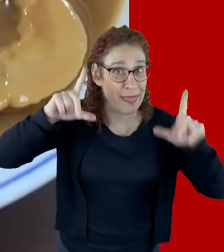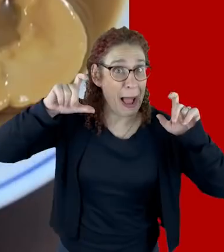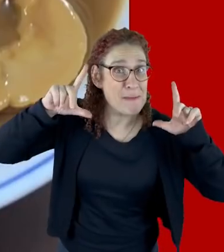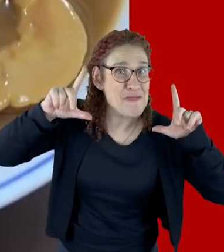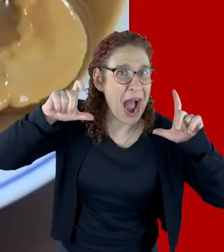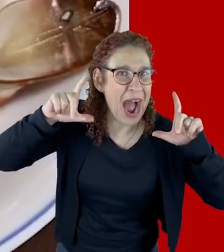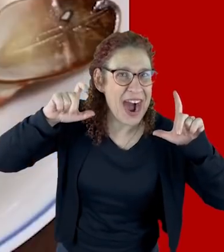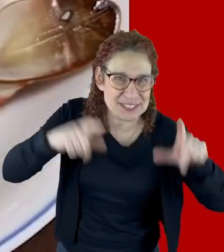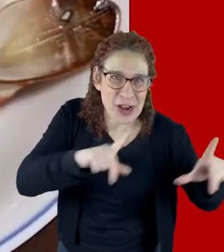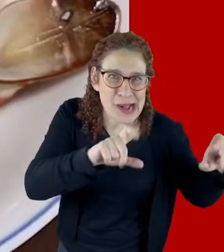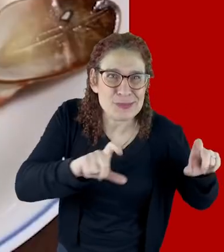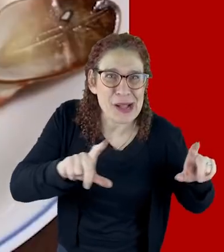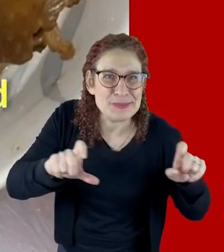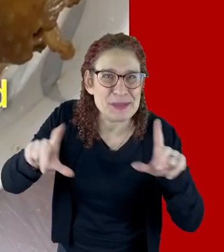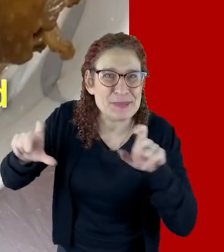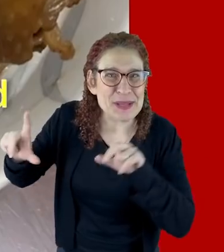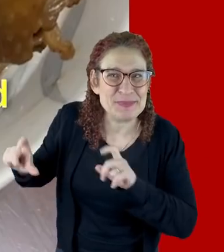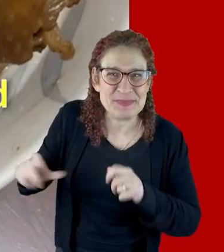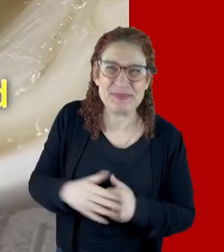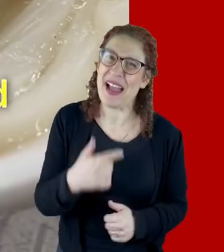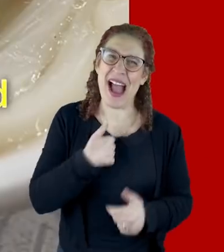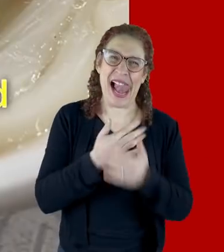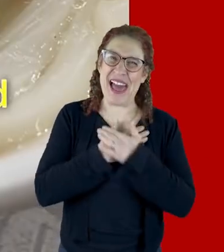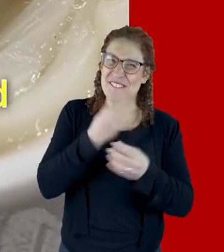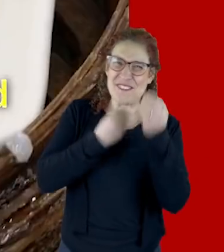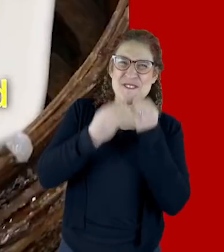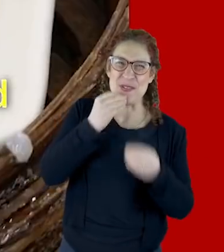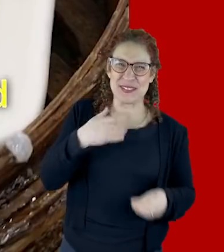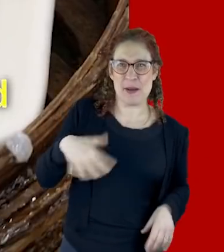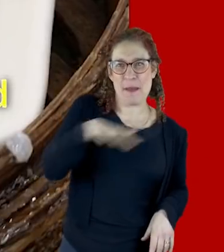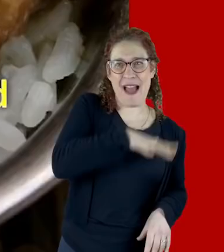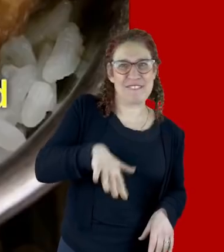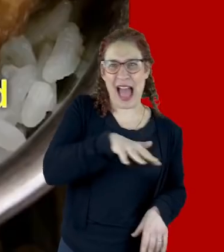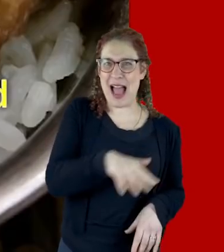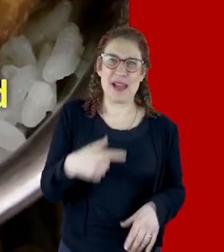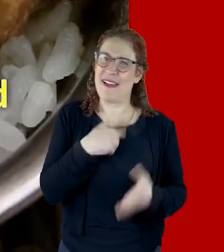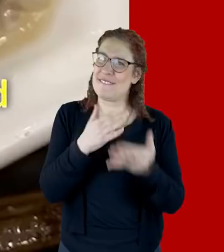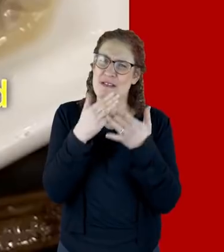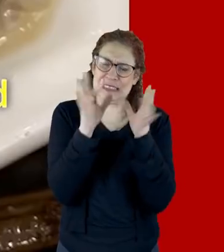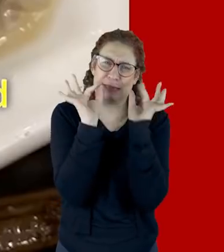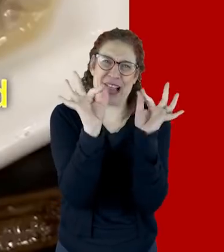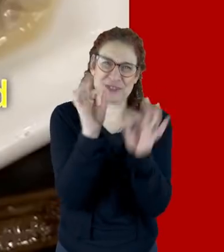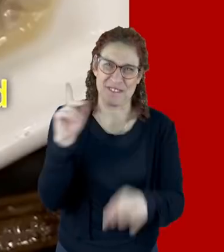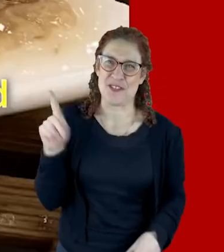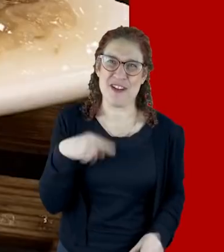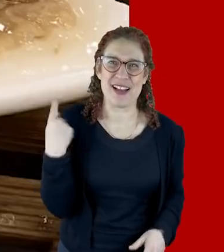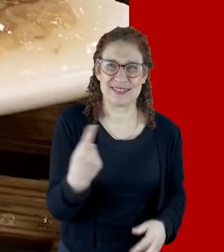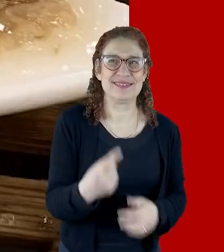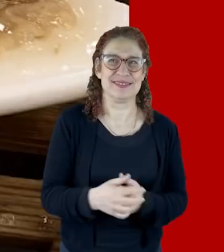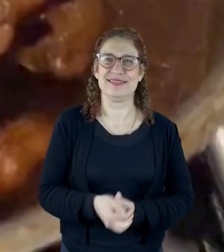first. I'm a bit of a foodie. We all love food and food is very special to us.